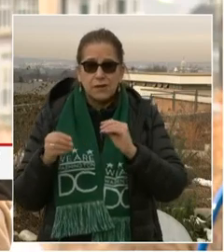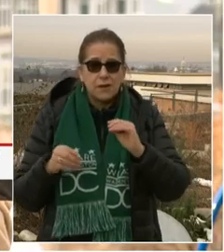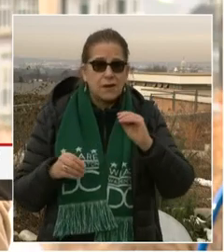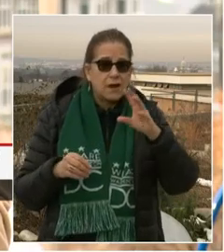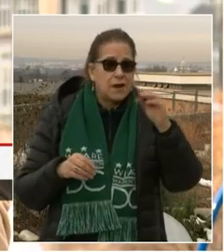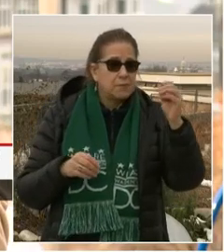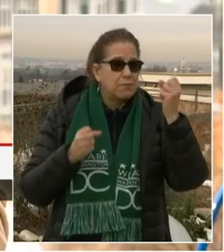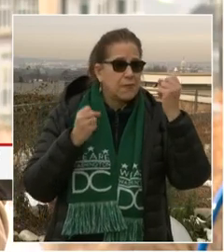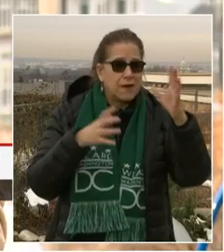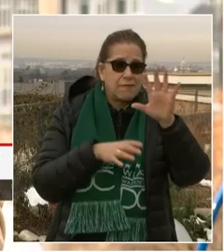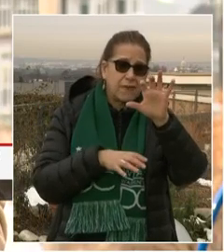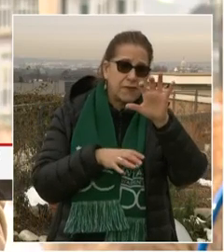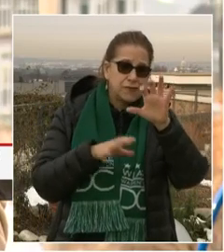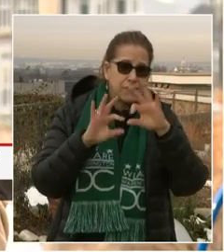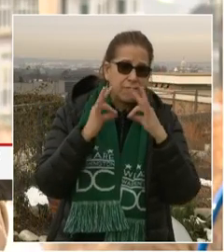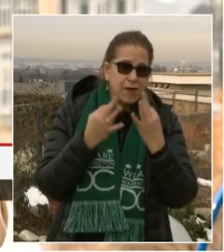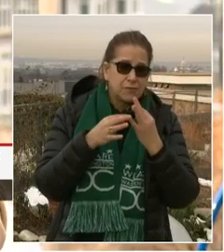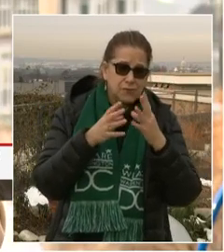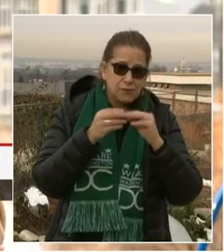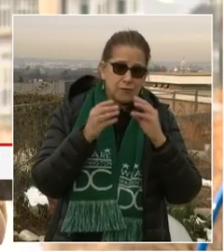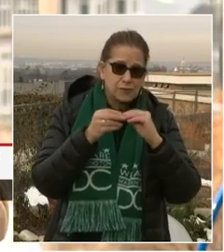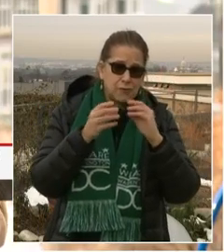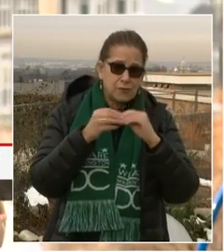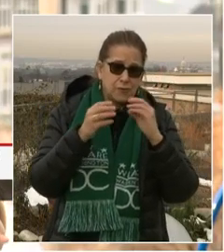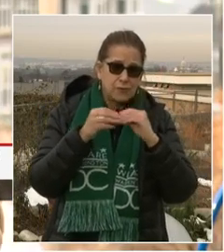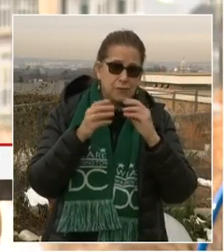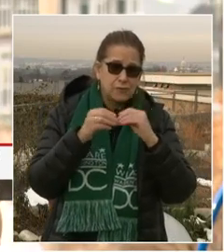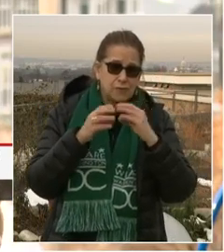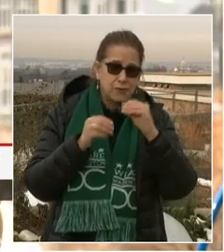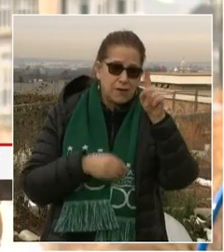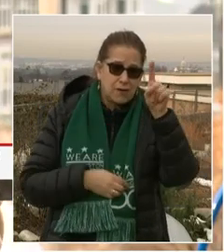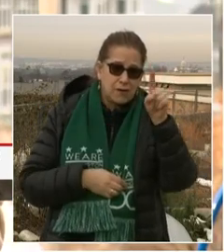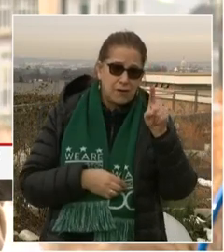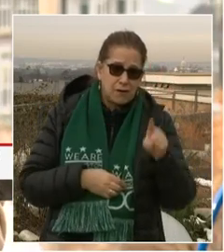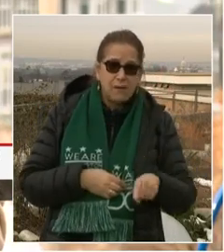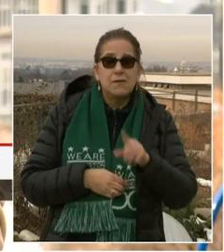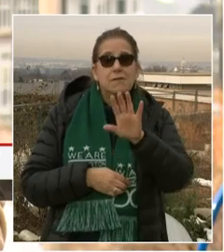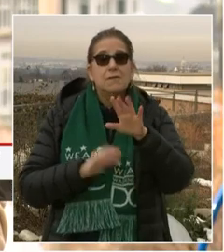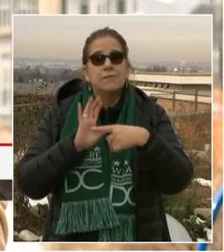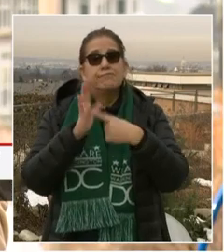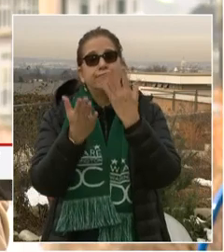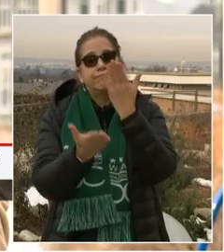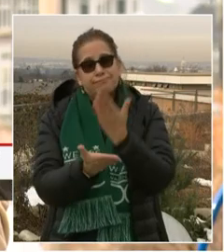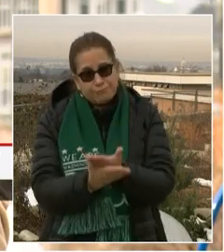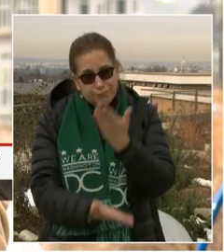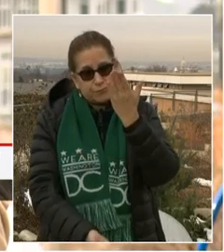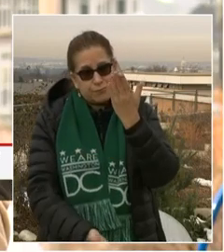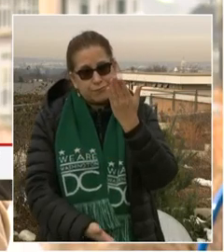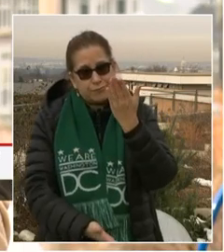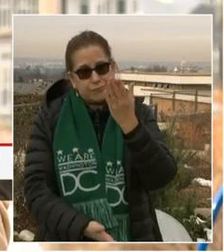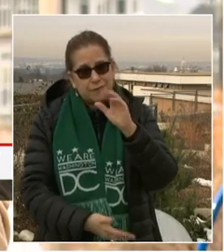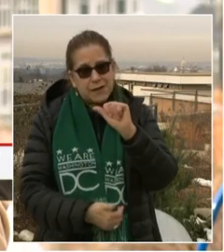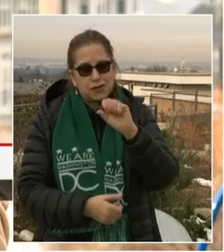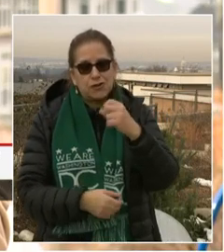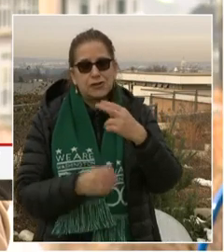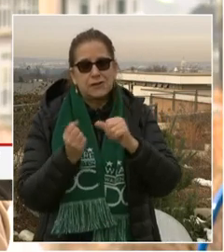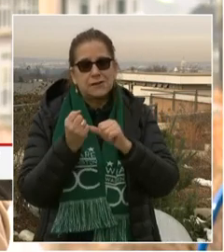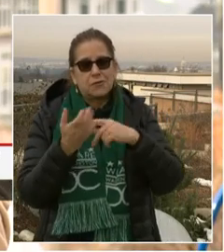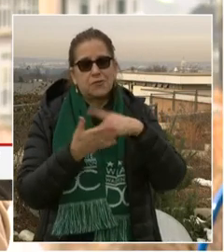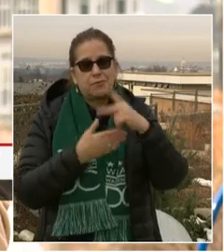confirmation that cash assistance programs work when executed with dignity and respect for community